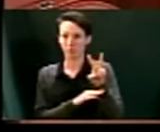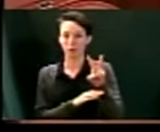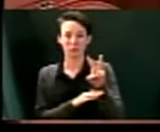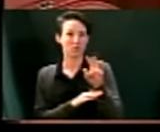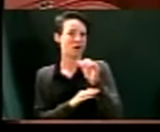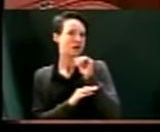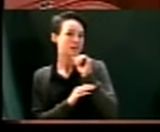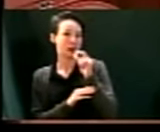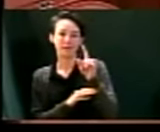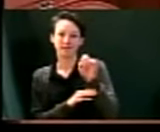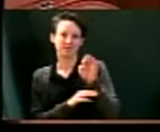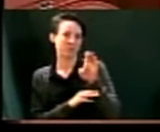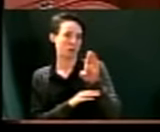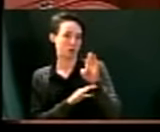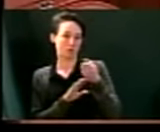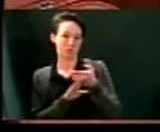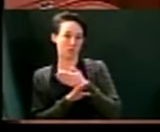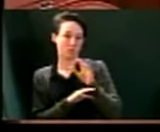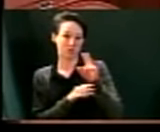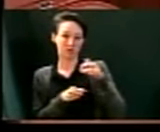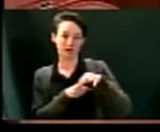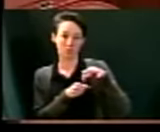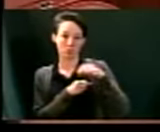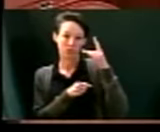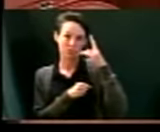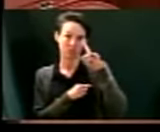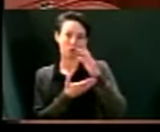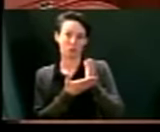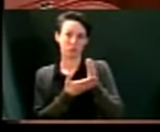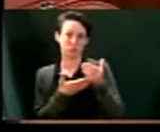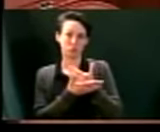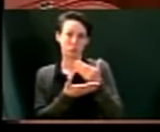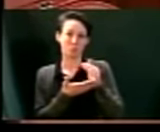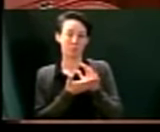right before the vote for a new budget comes up.